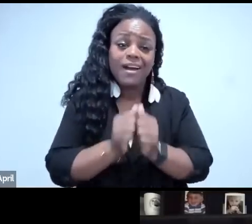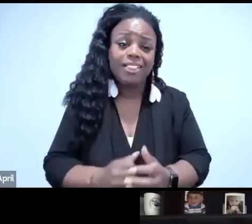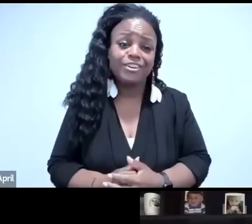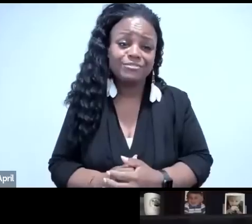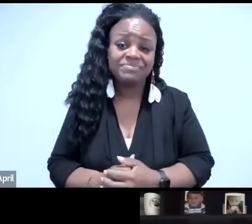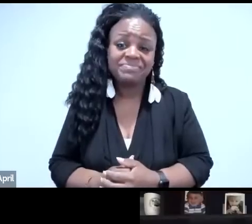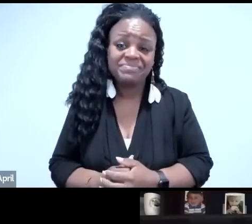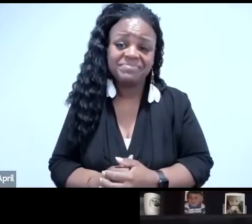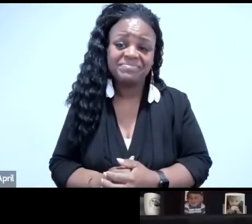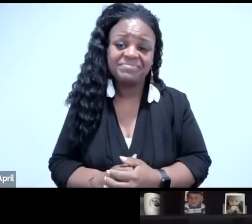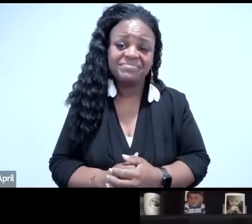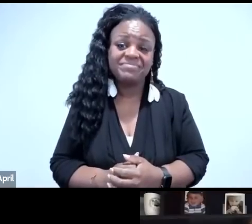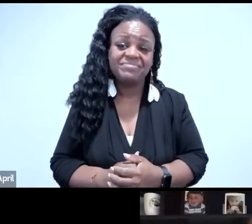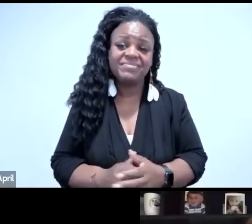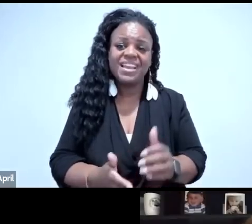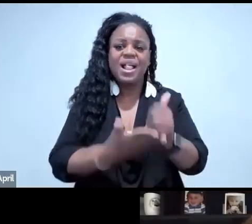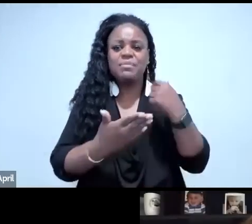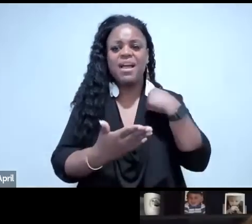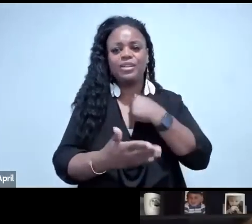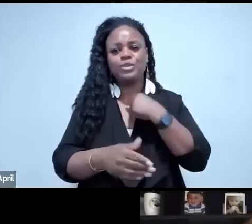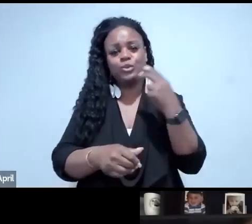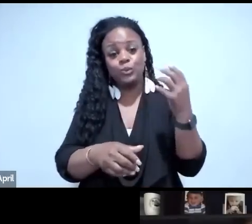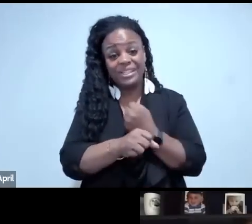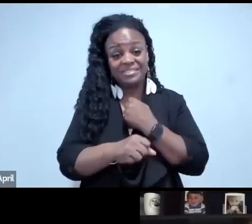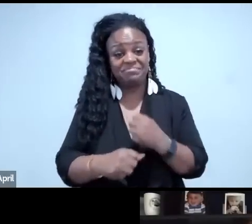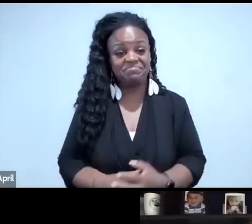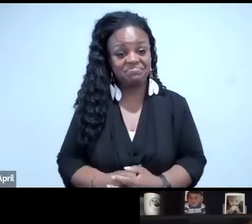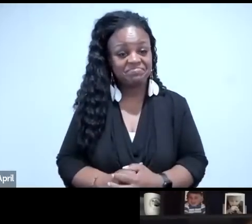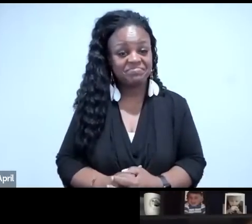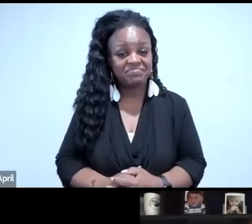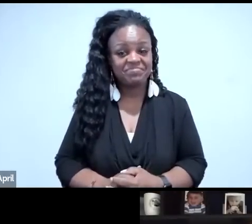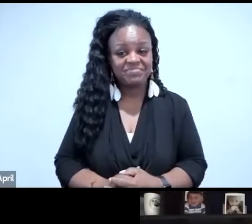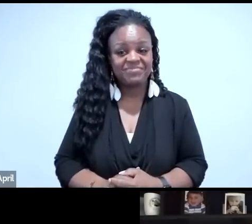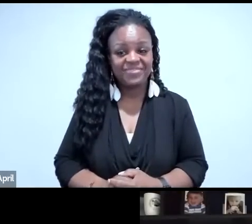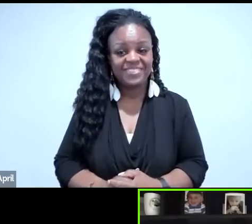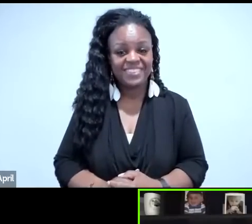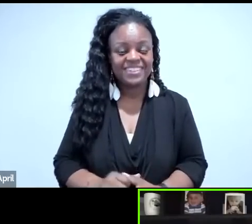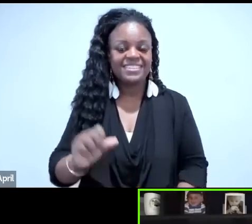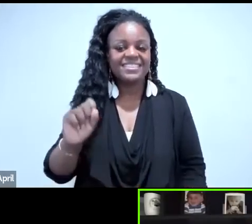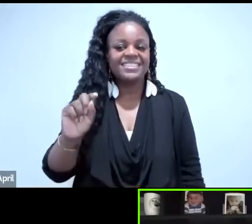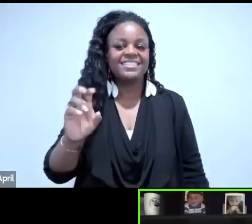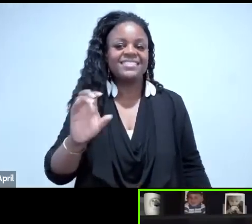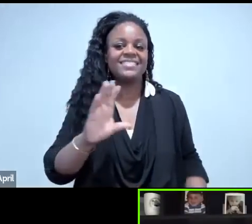I would be ungrateful if I didn't thank you for displaying my book, Beaten Down, Worked Up, on your bookshelf behind me.